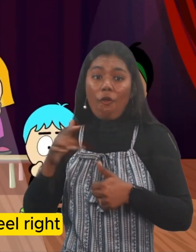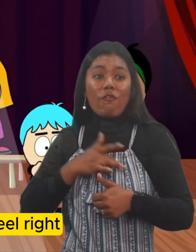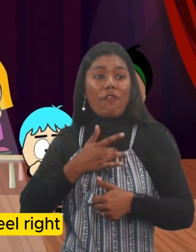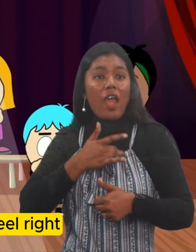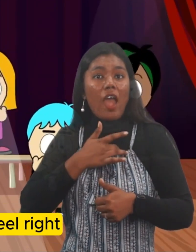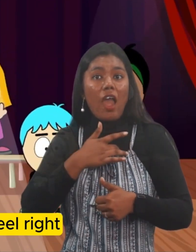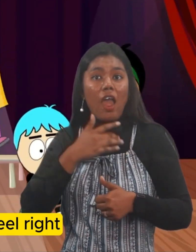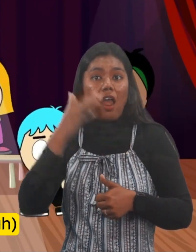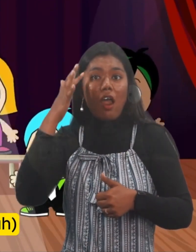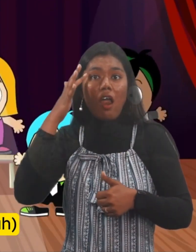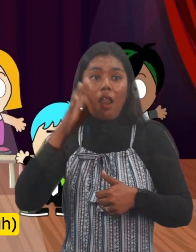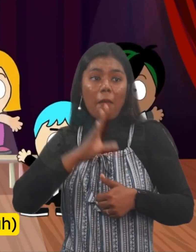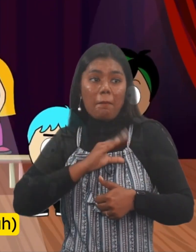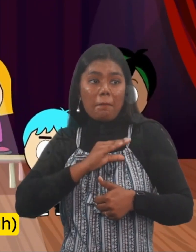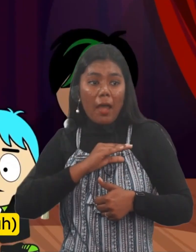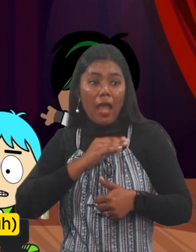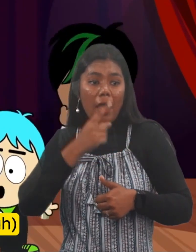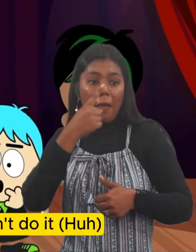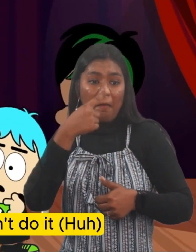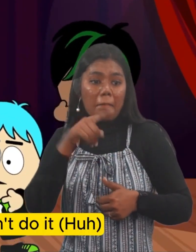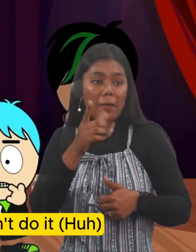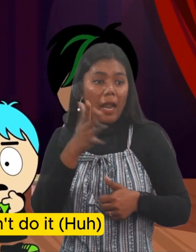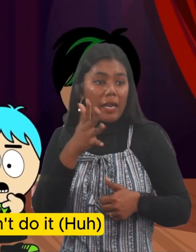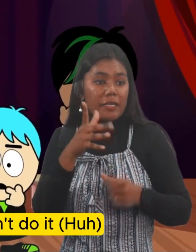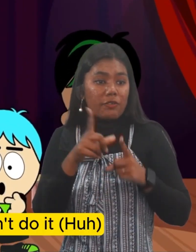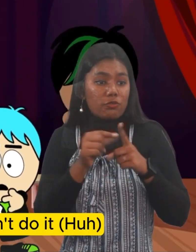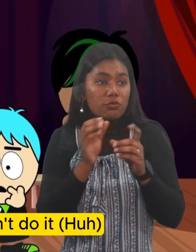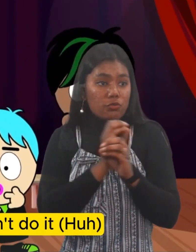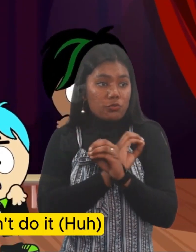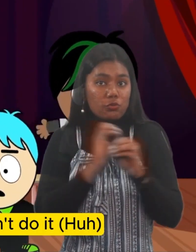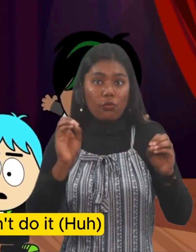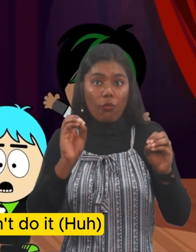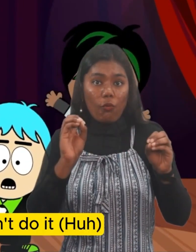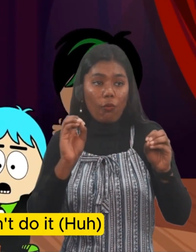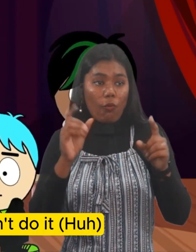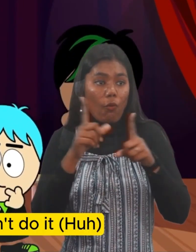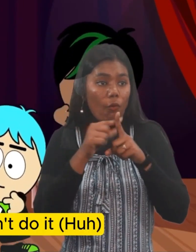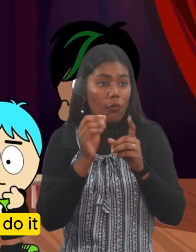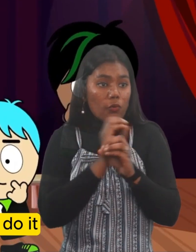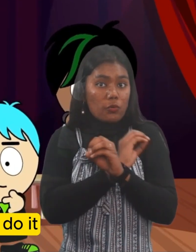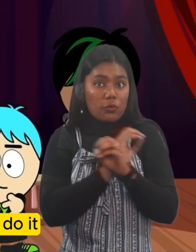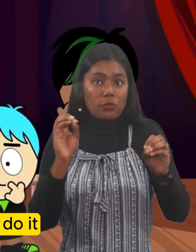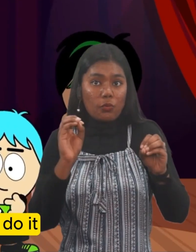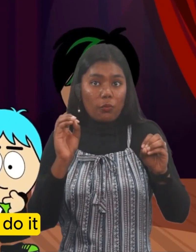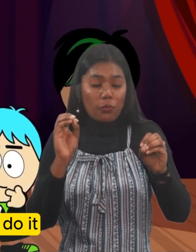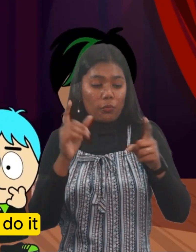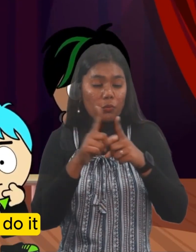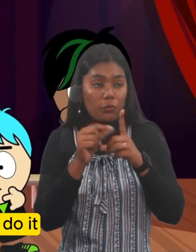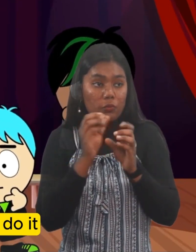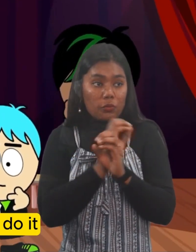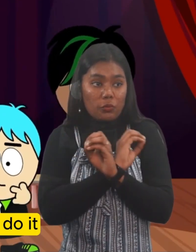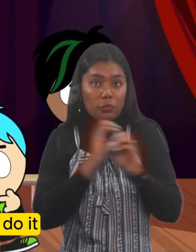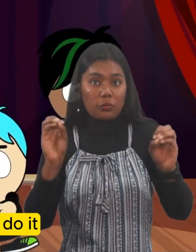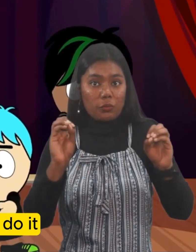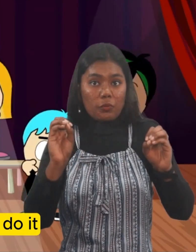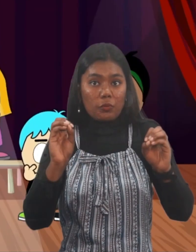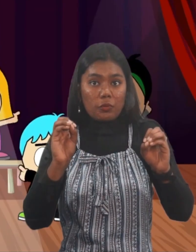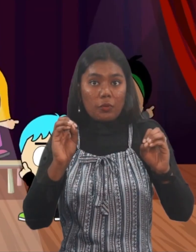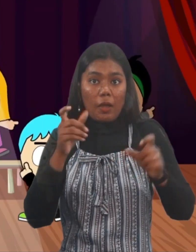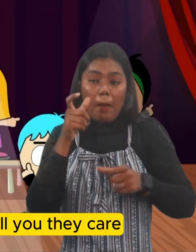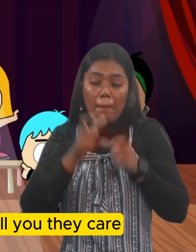if it don't feel right, don't do it. Oh, if it don't feel right, don't do it. Don't do it. Don't do